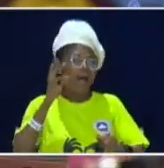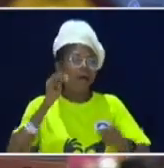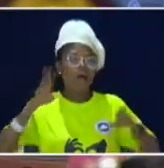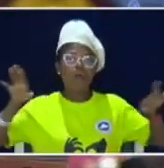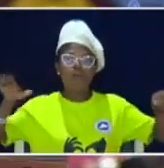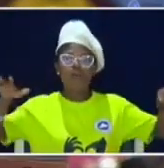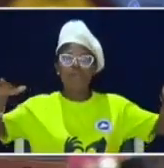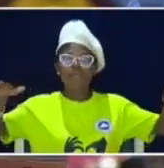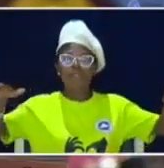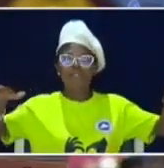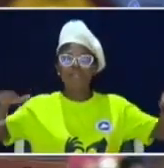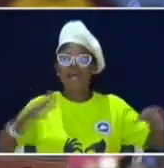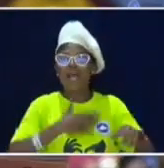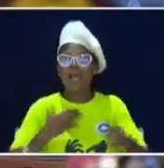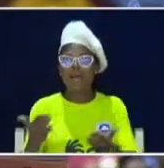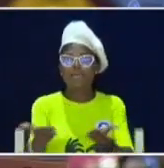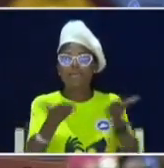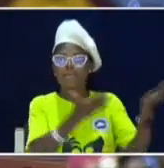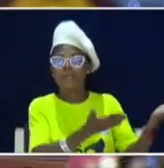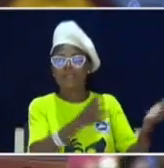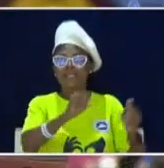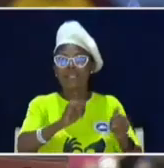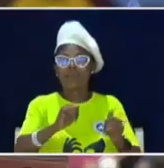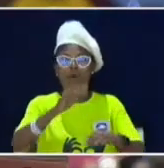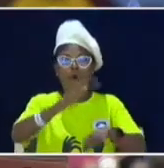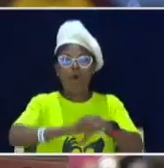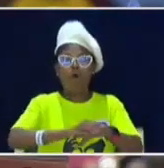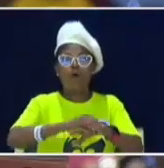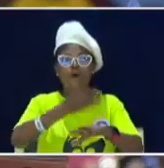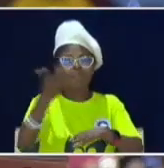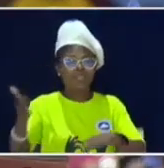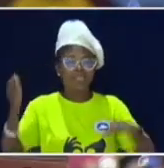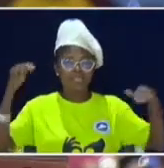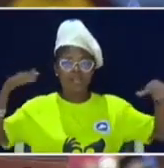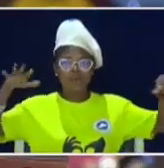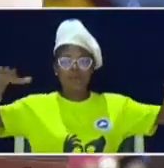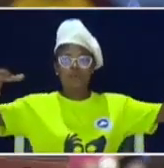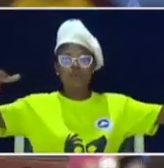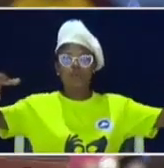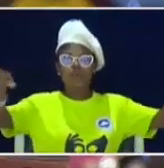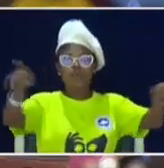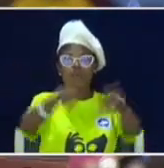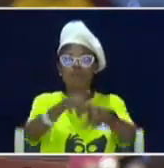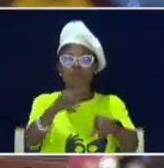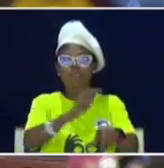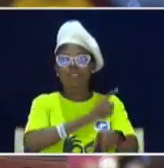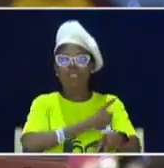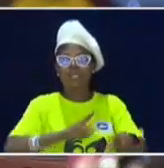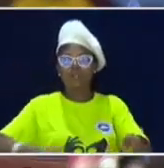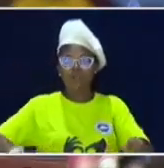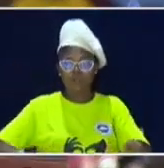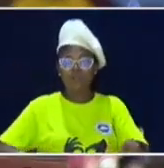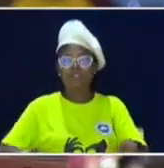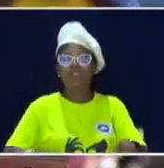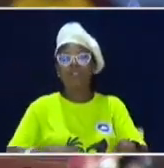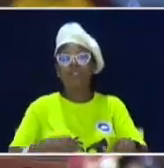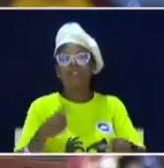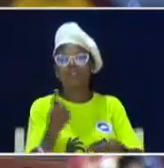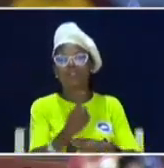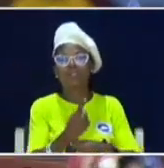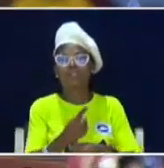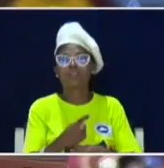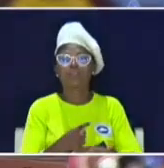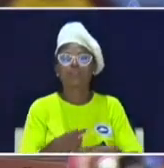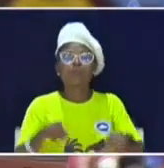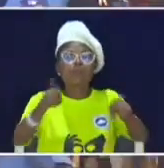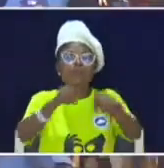them, bringeth them on their wings, so the Lord alone did lead them. Somebody say, so